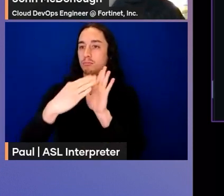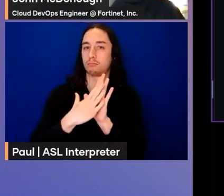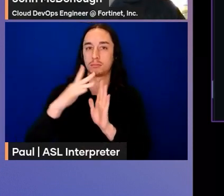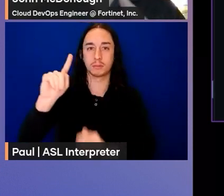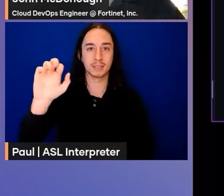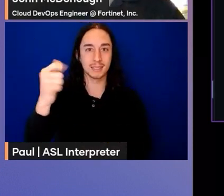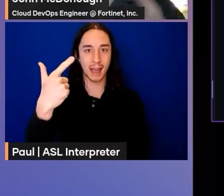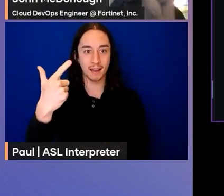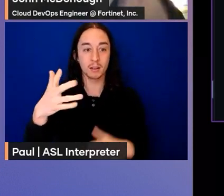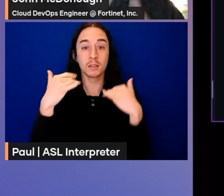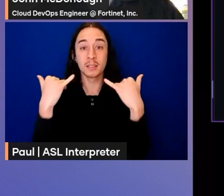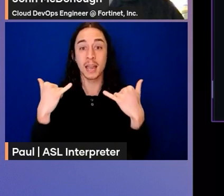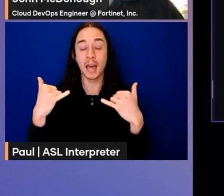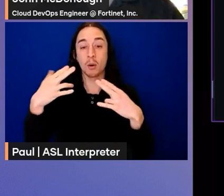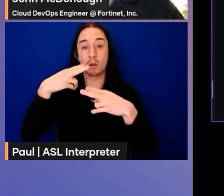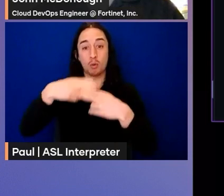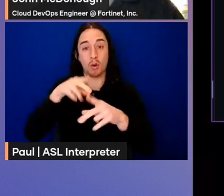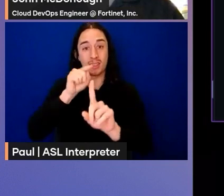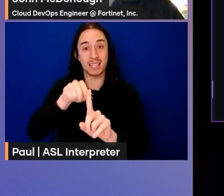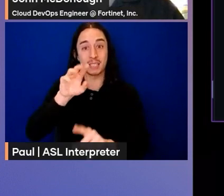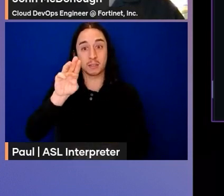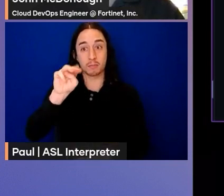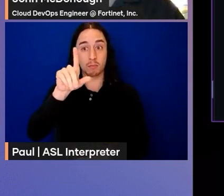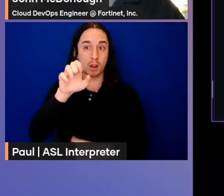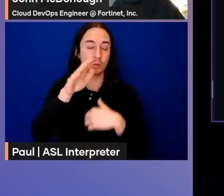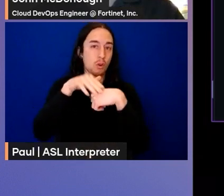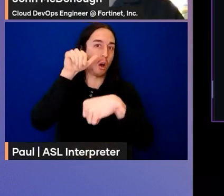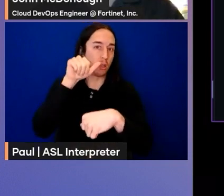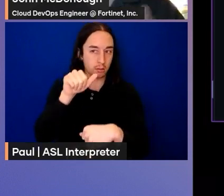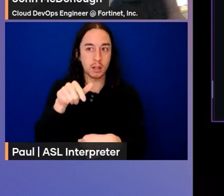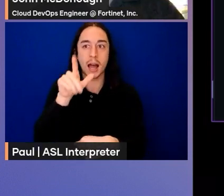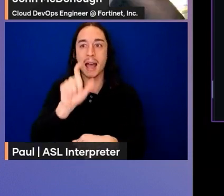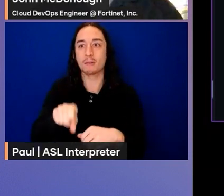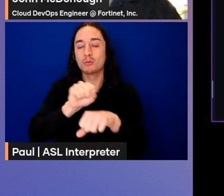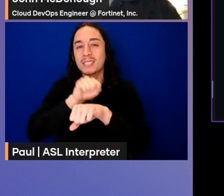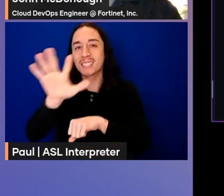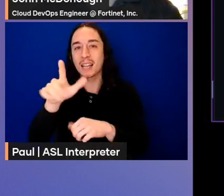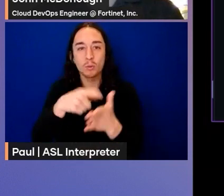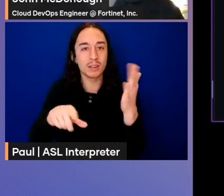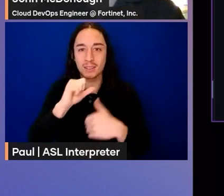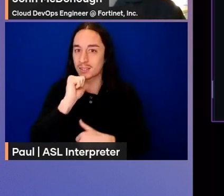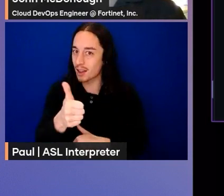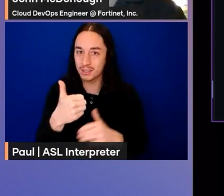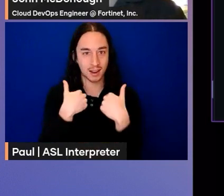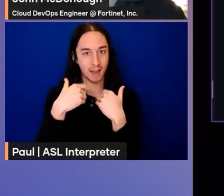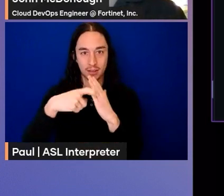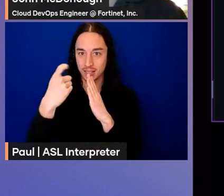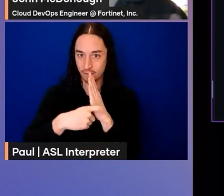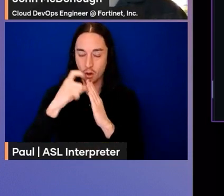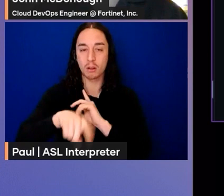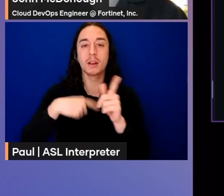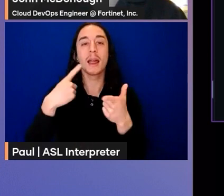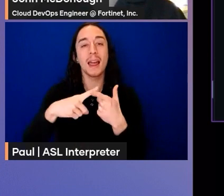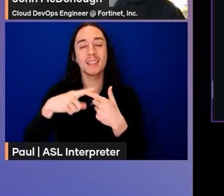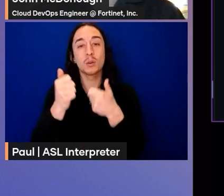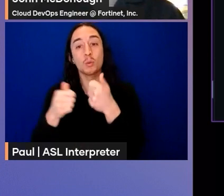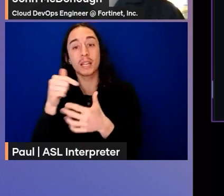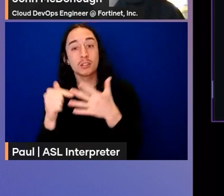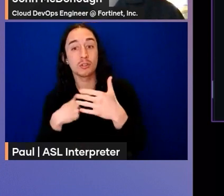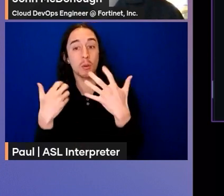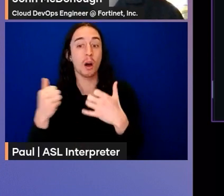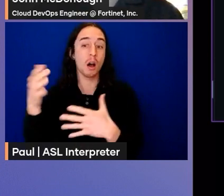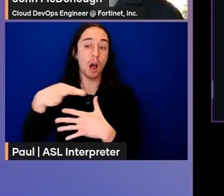I know that I have to send the ones that don't have defaults. And I've also specified default for ones that I just want to make optional.